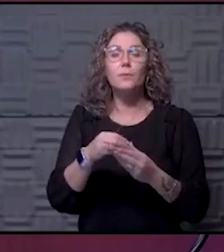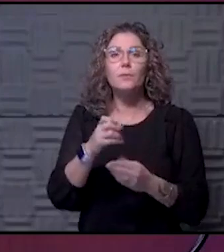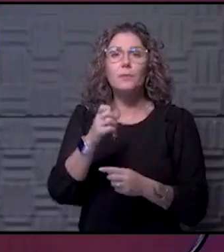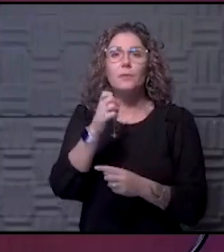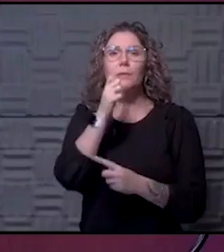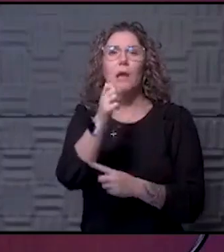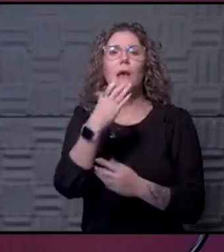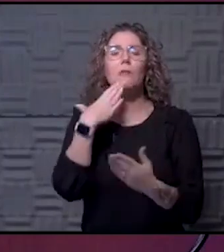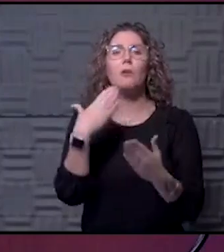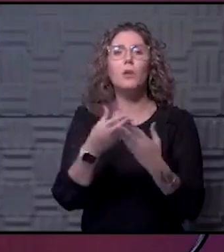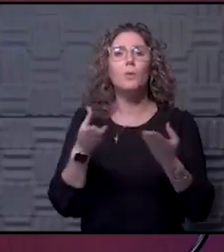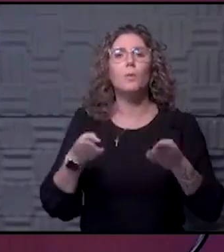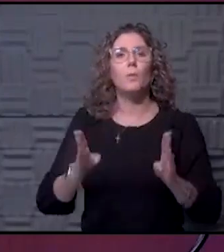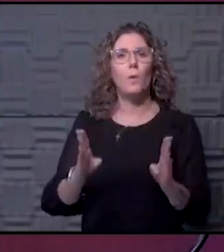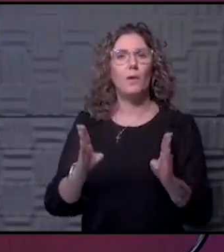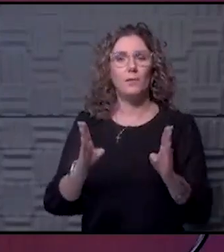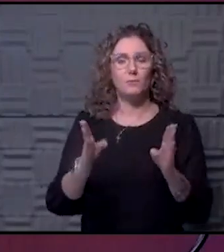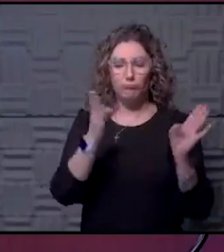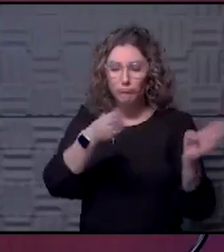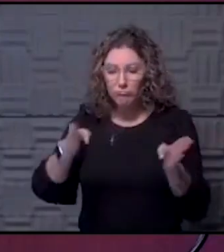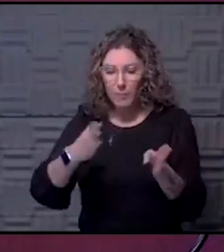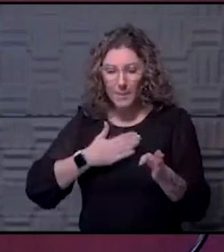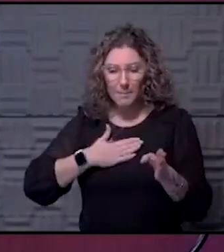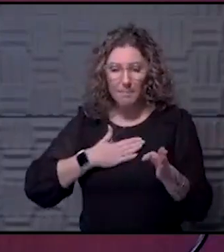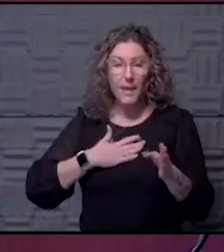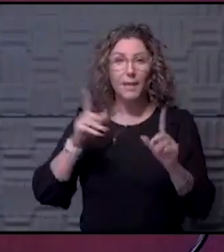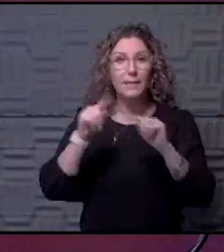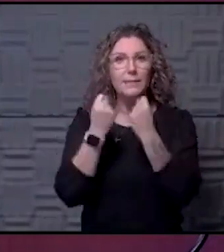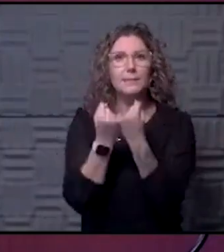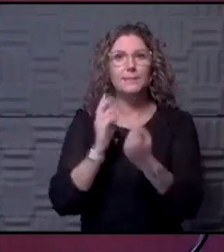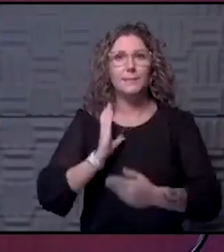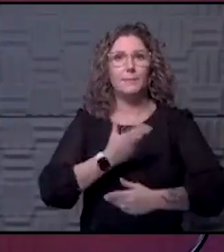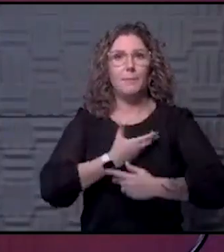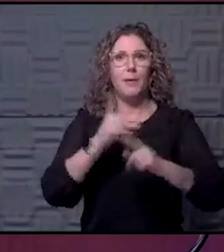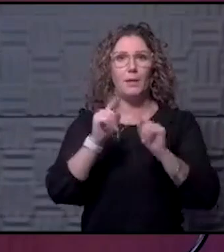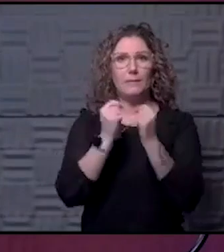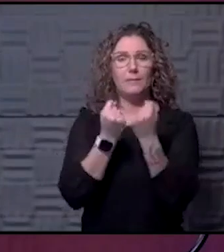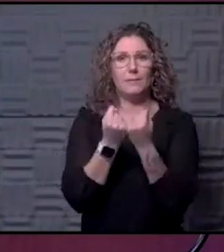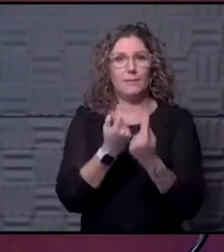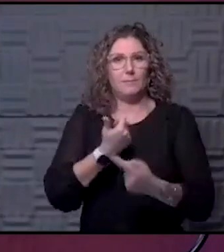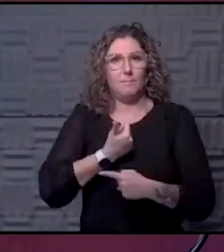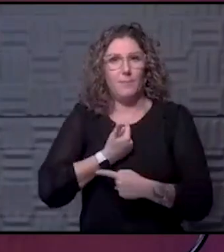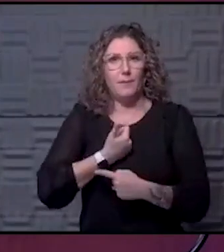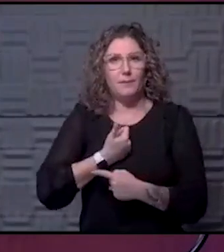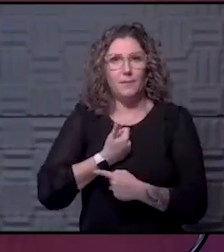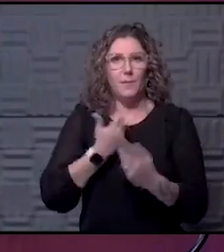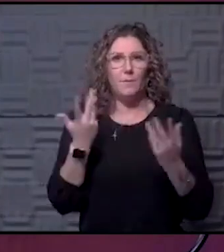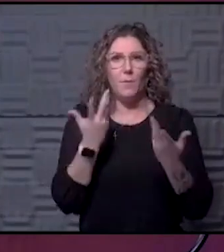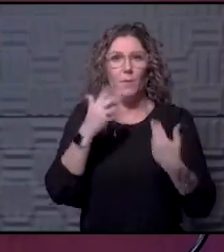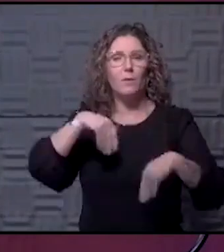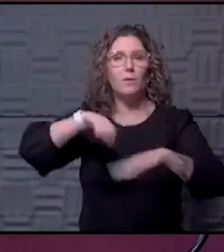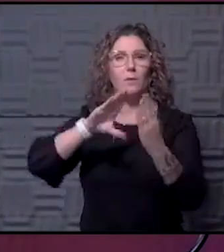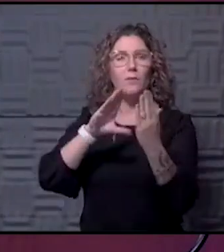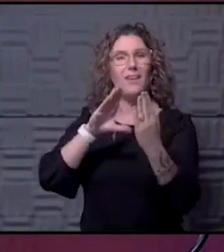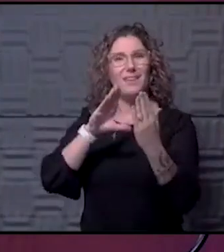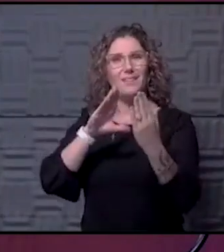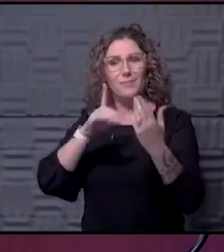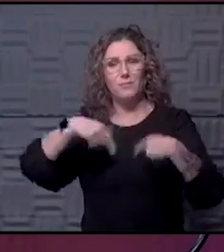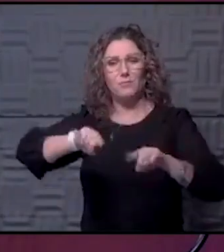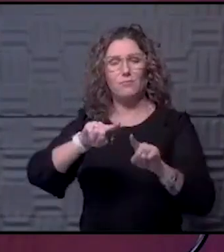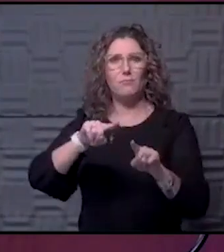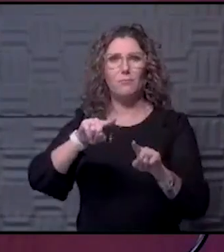good way to prepare my team, our team, myself for what we were going to face during this. And